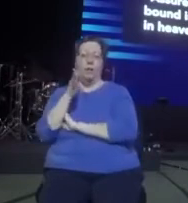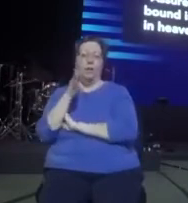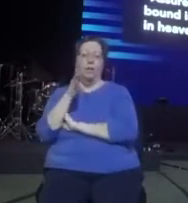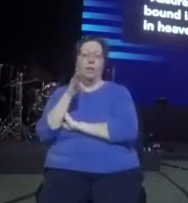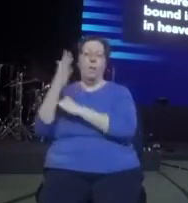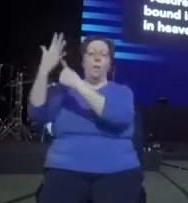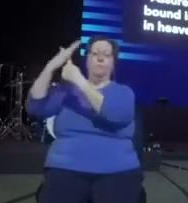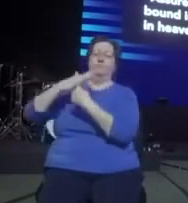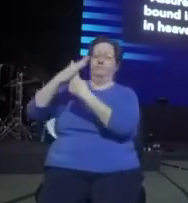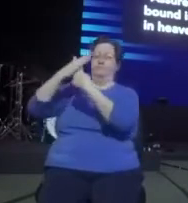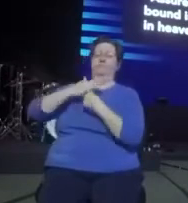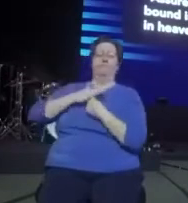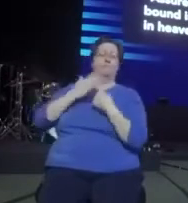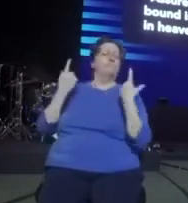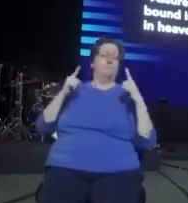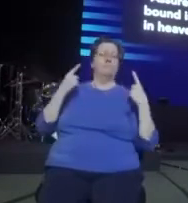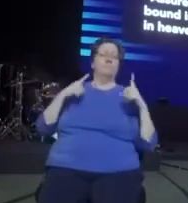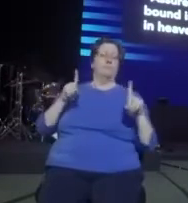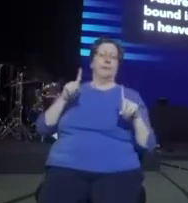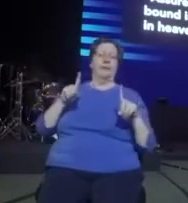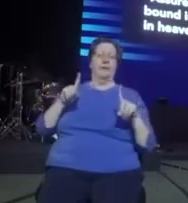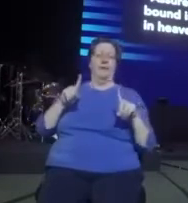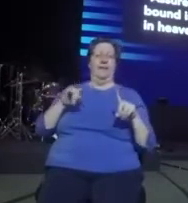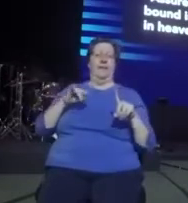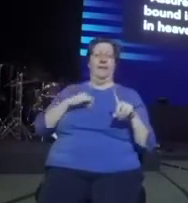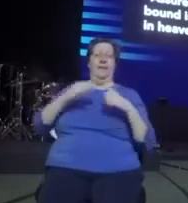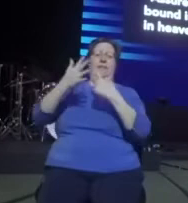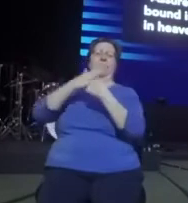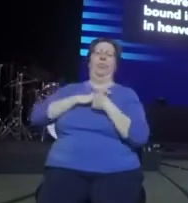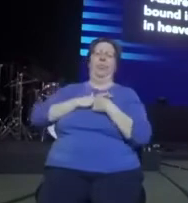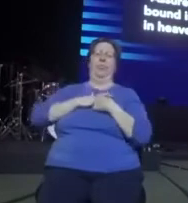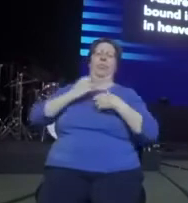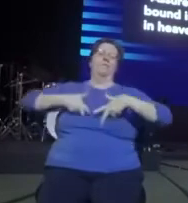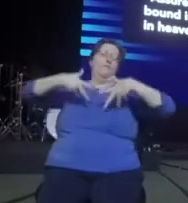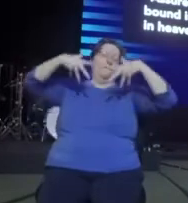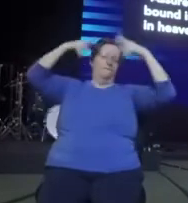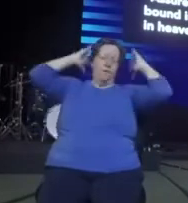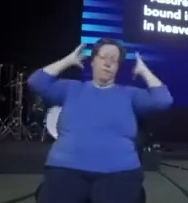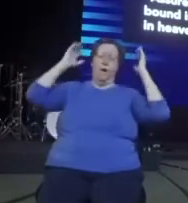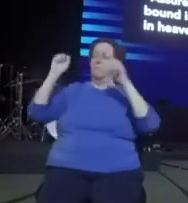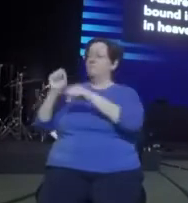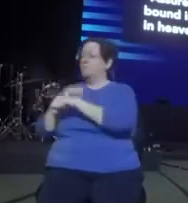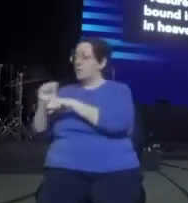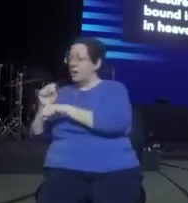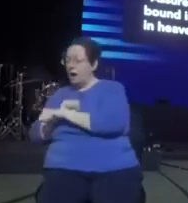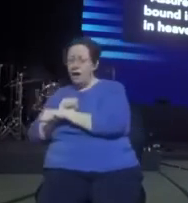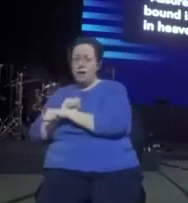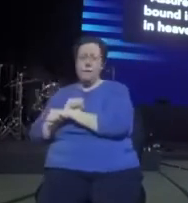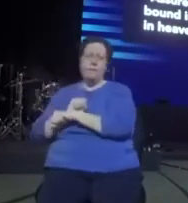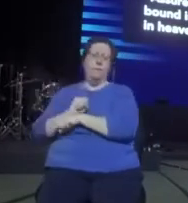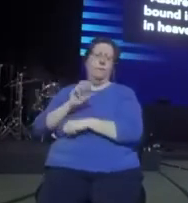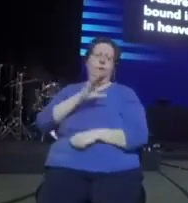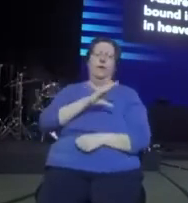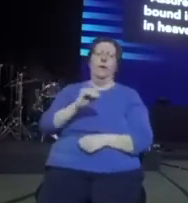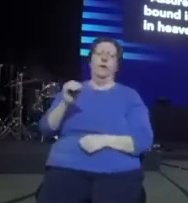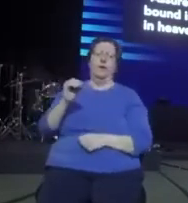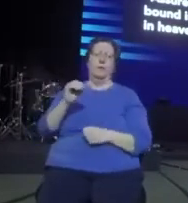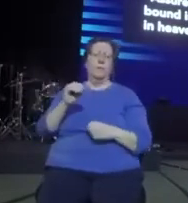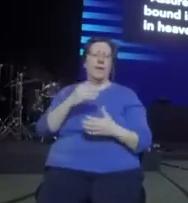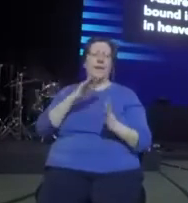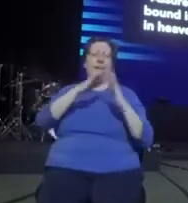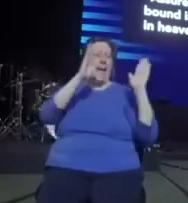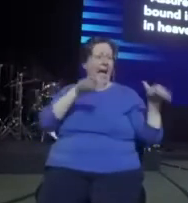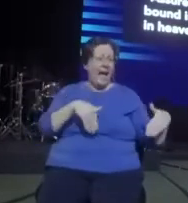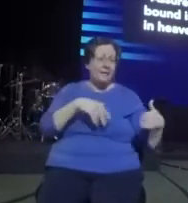come and your boat is being flooded, it could be your job, it could be the worries over your house